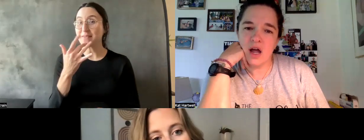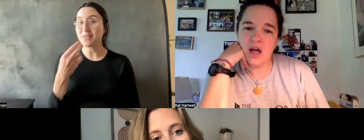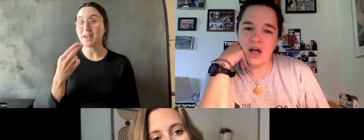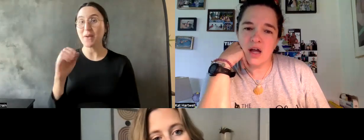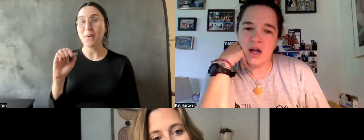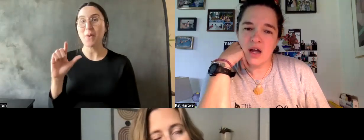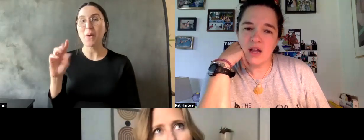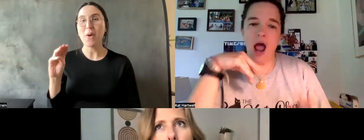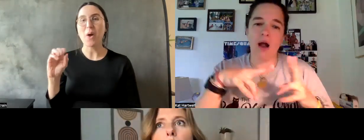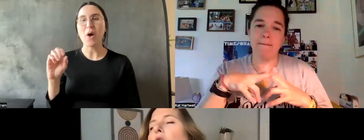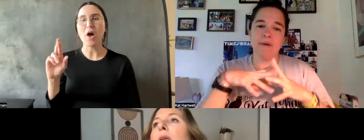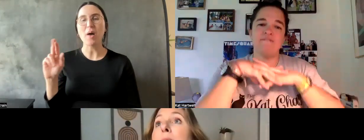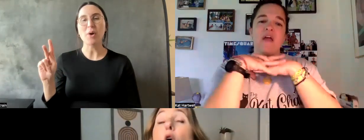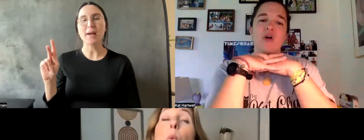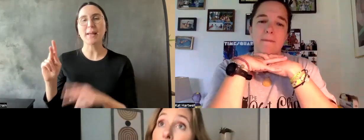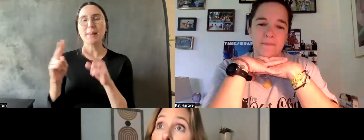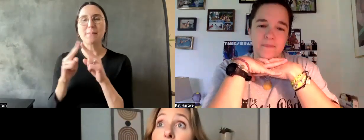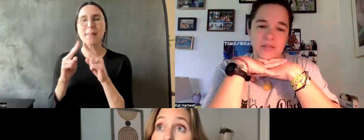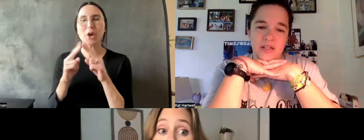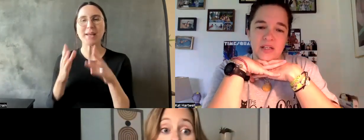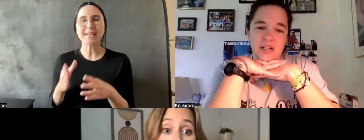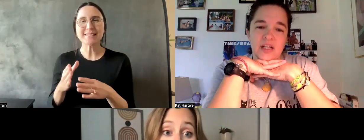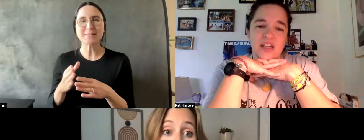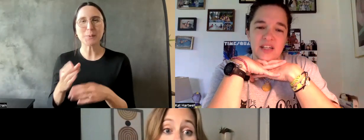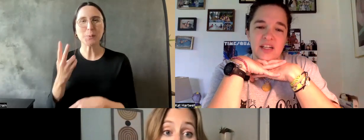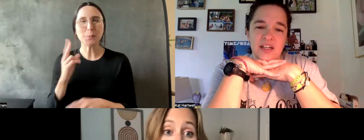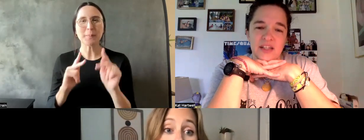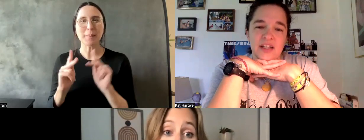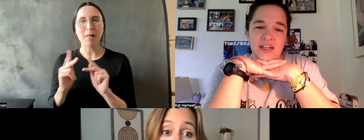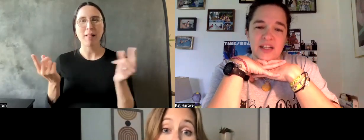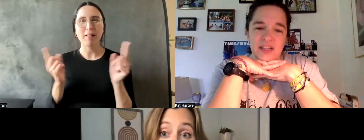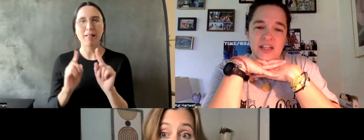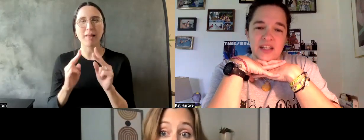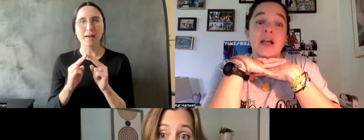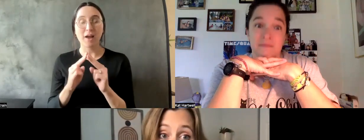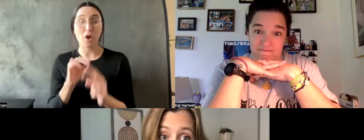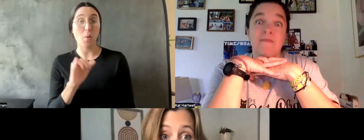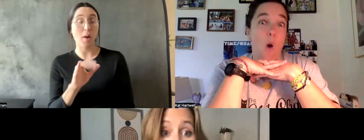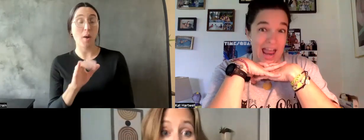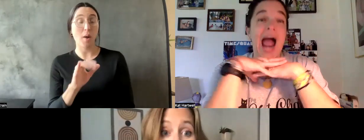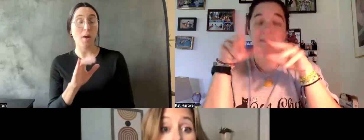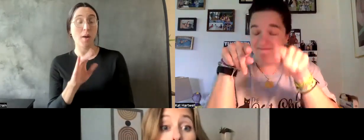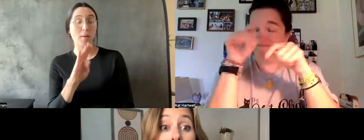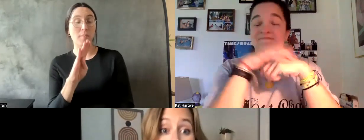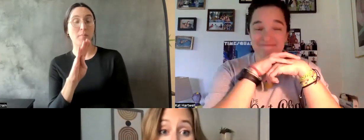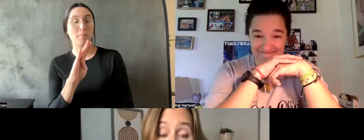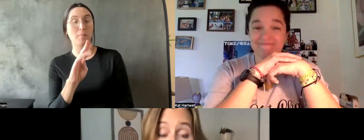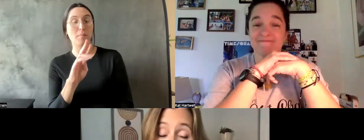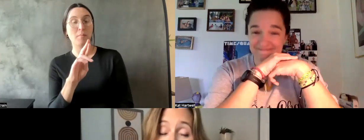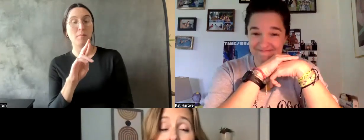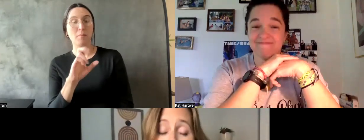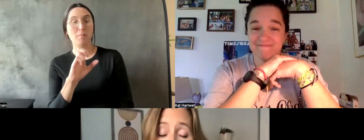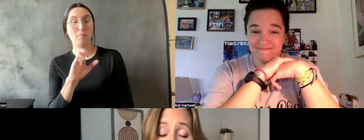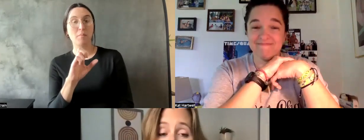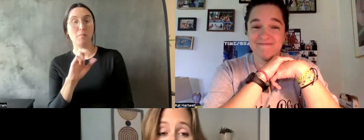pairings? Ooh, Hallmark. Well, I'm telling you, Brendan and Aaron, I want to